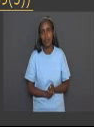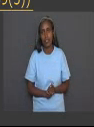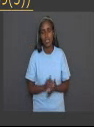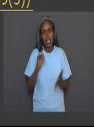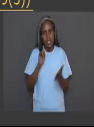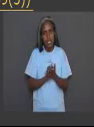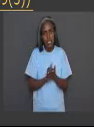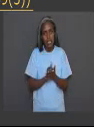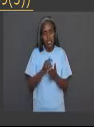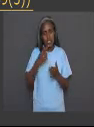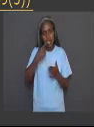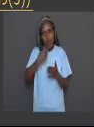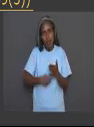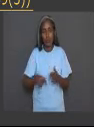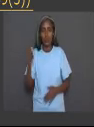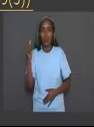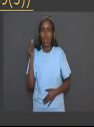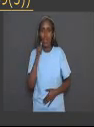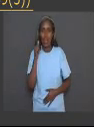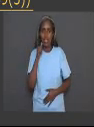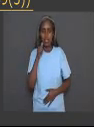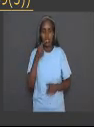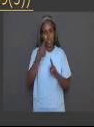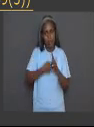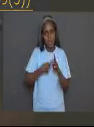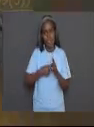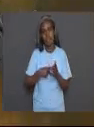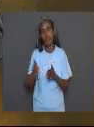That is the amount of Esther's monthly payment.